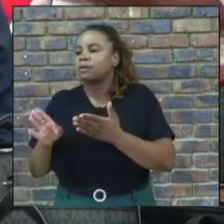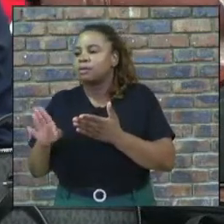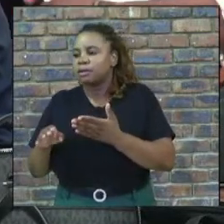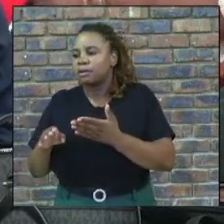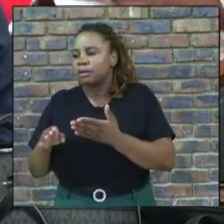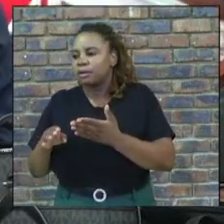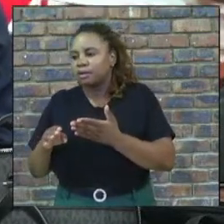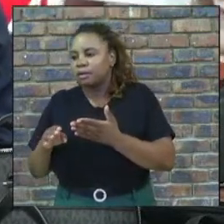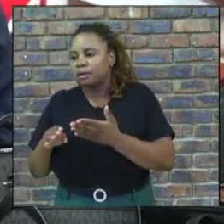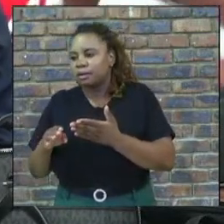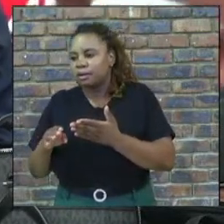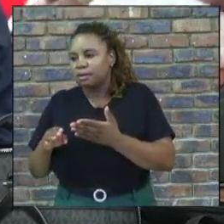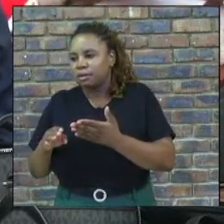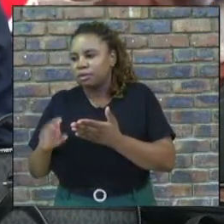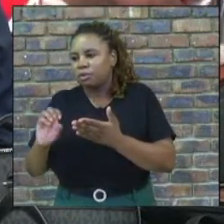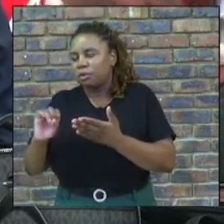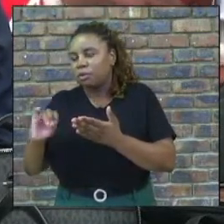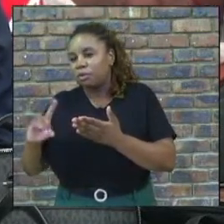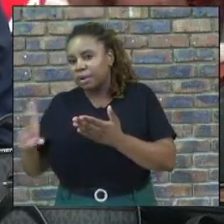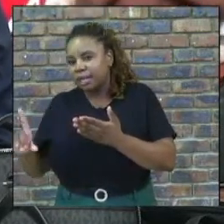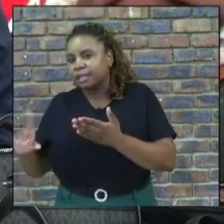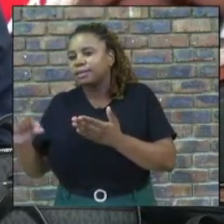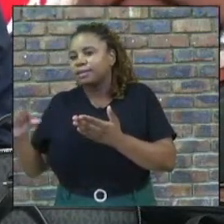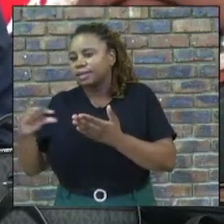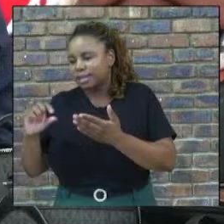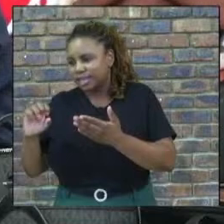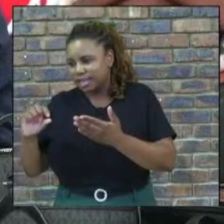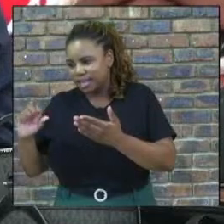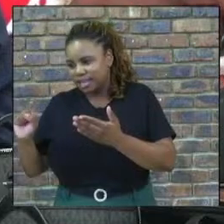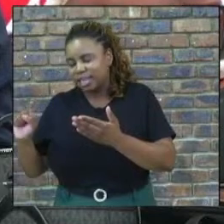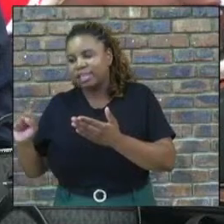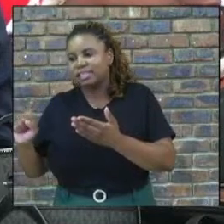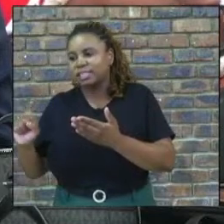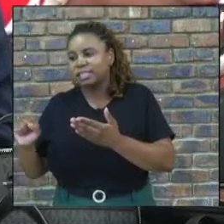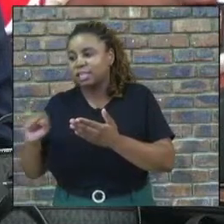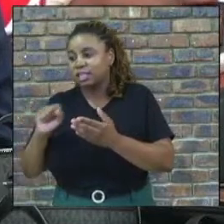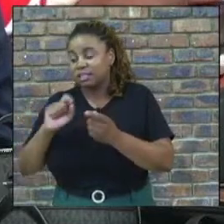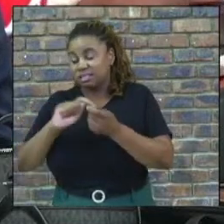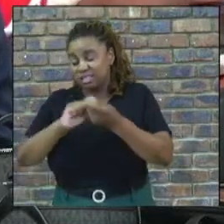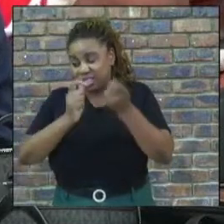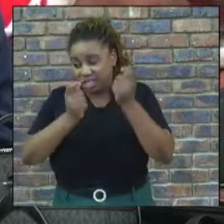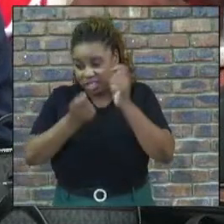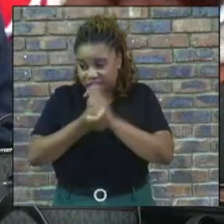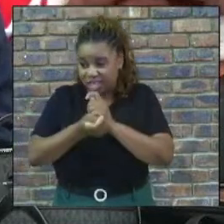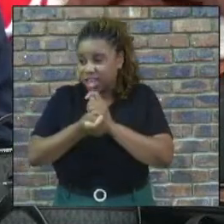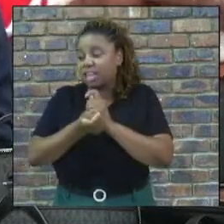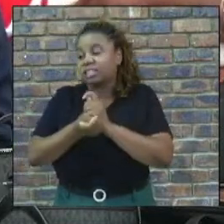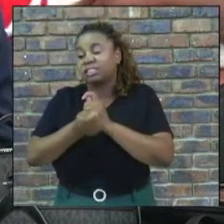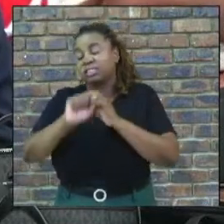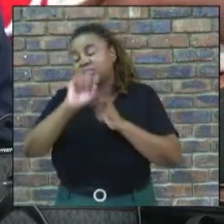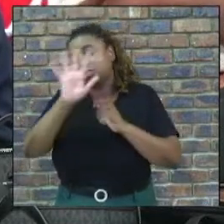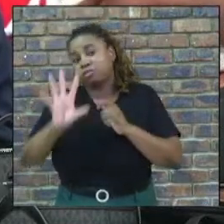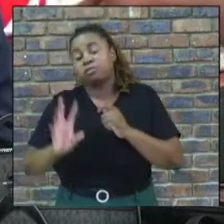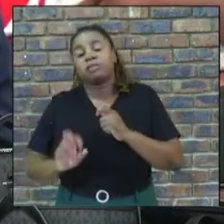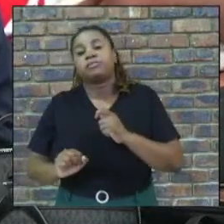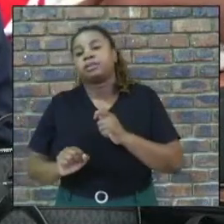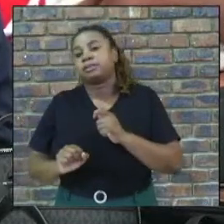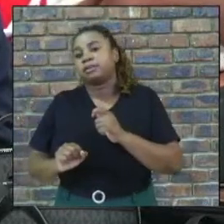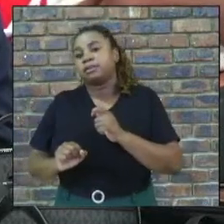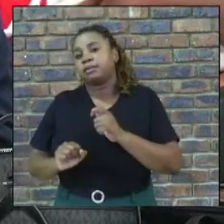gas development is going to be a game changer for South Africa. We've seen it